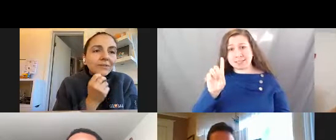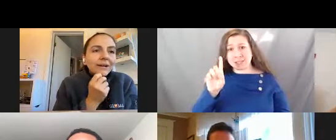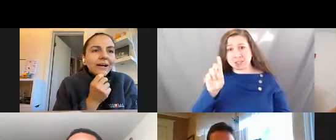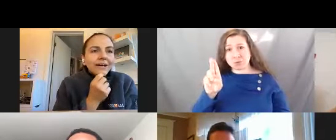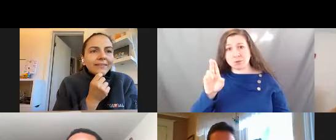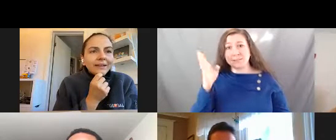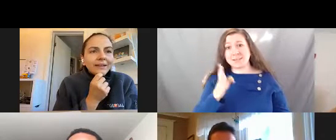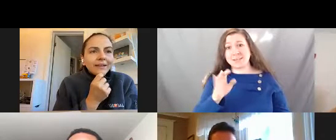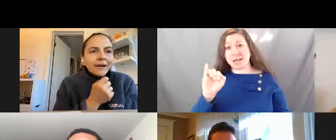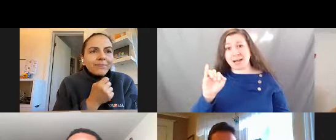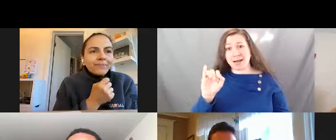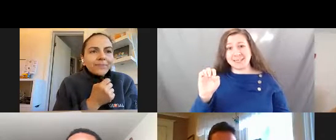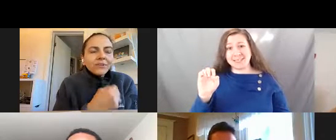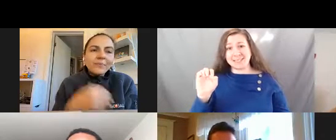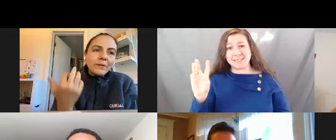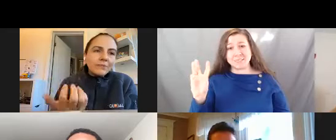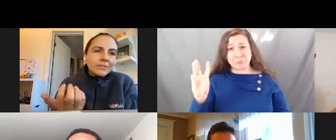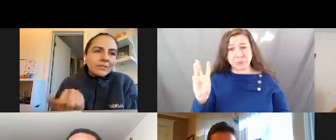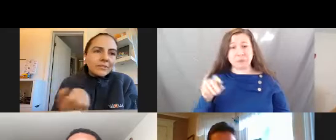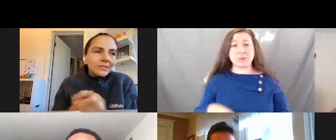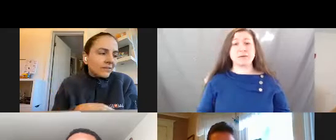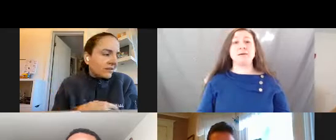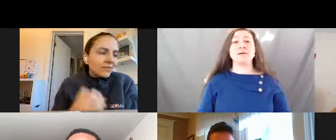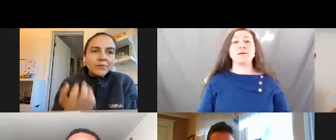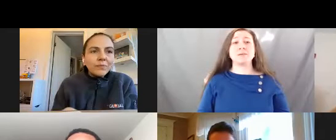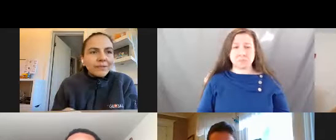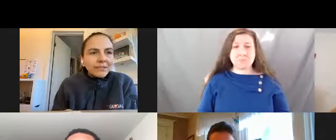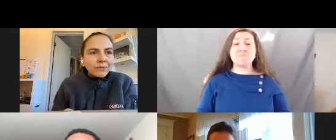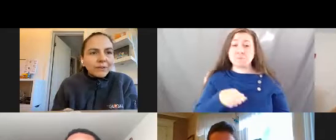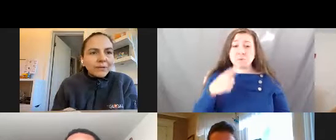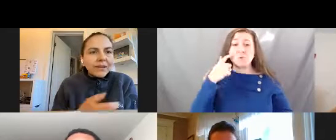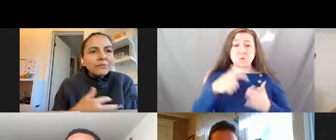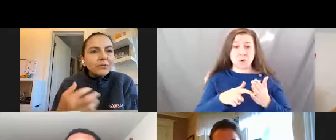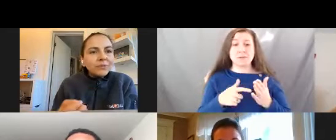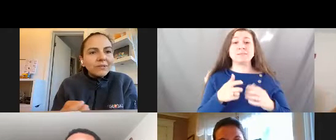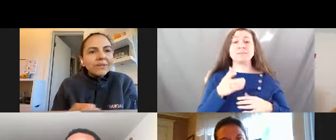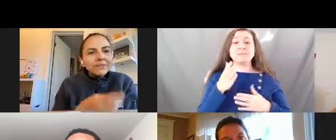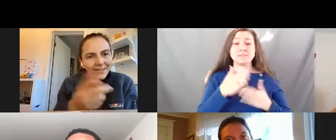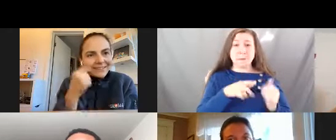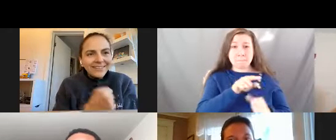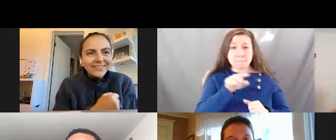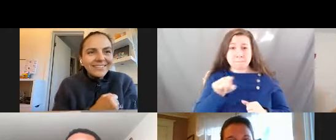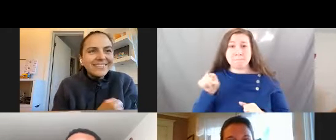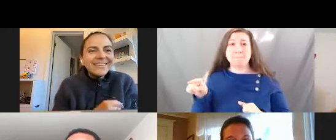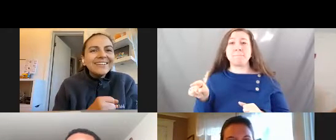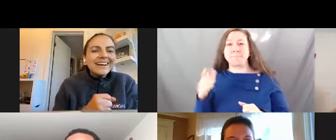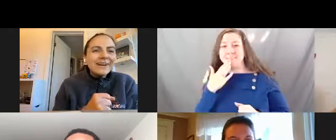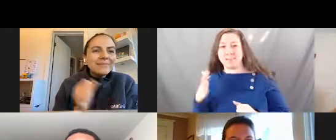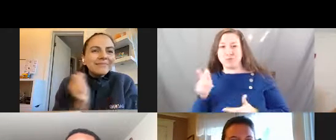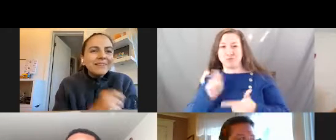rit.edu/IEW, and then you're going to be able to see the few events that we were able to put together. Yes, thank you,